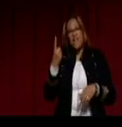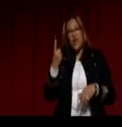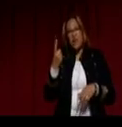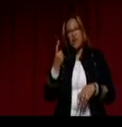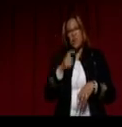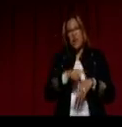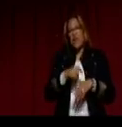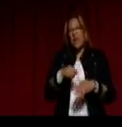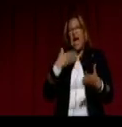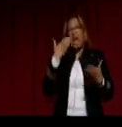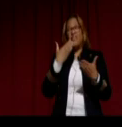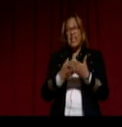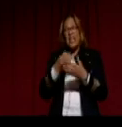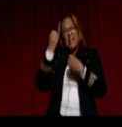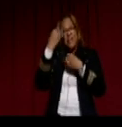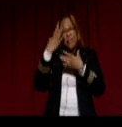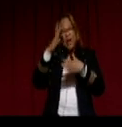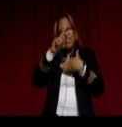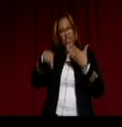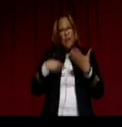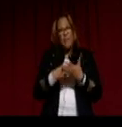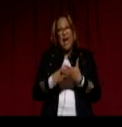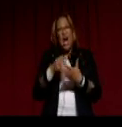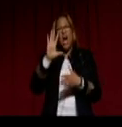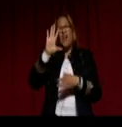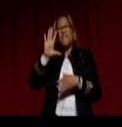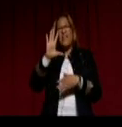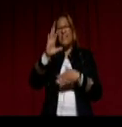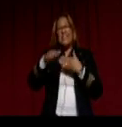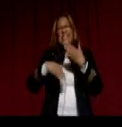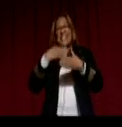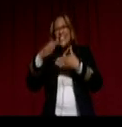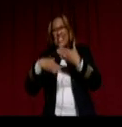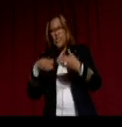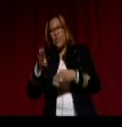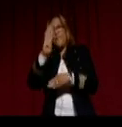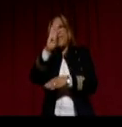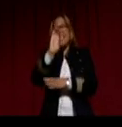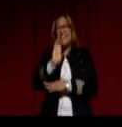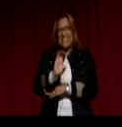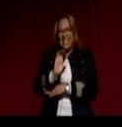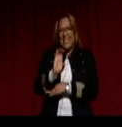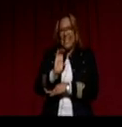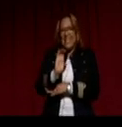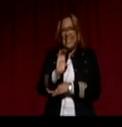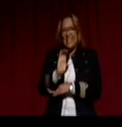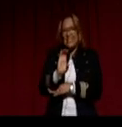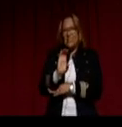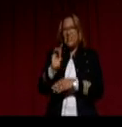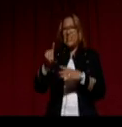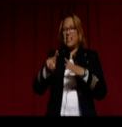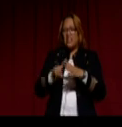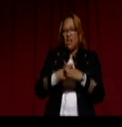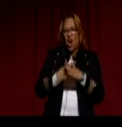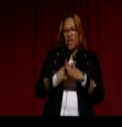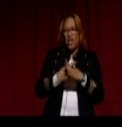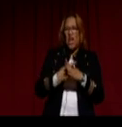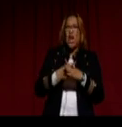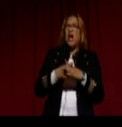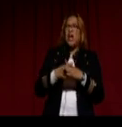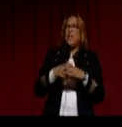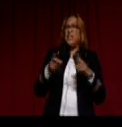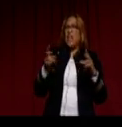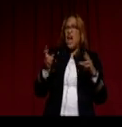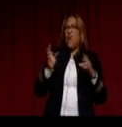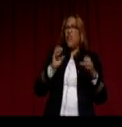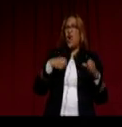have good information about occurred in the 5th century BC when Athens and Sparta were fighting what turned out